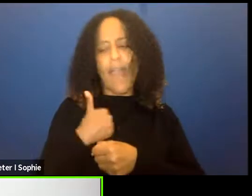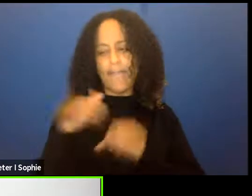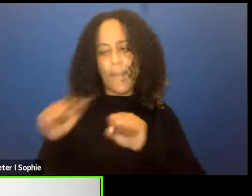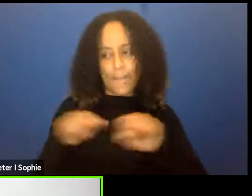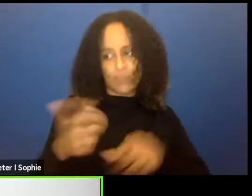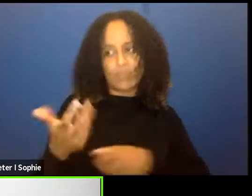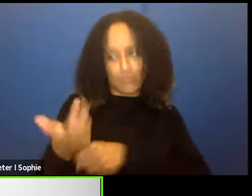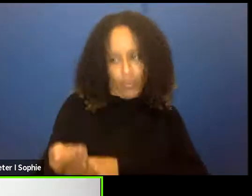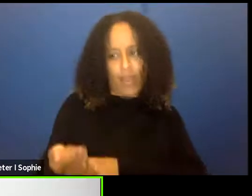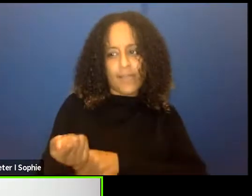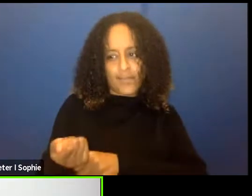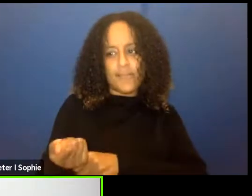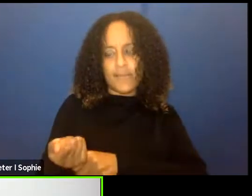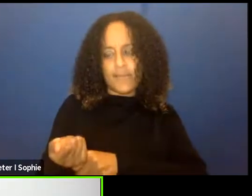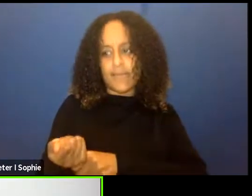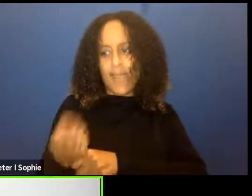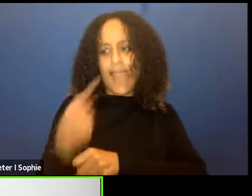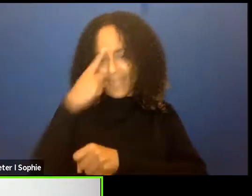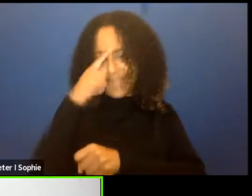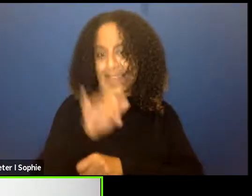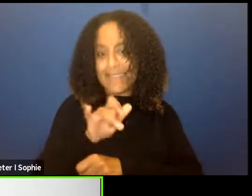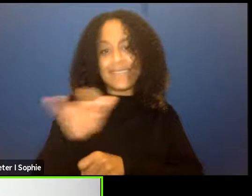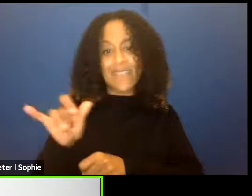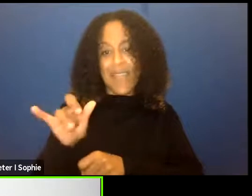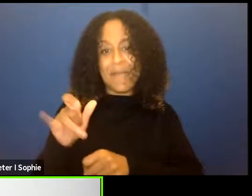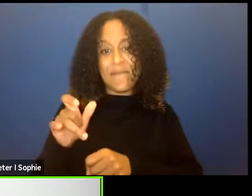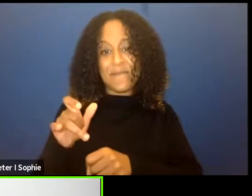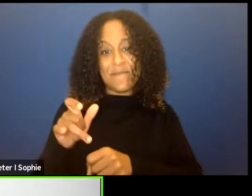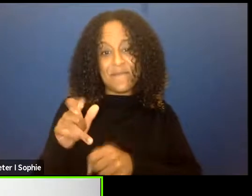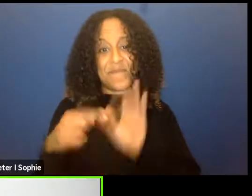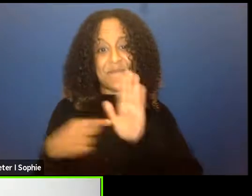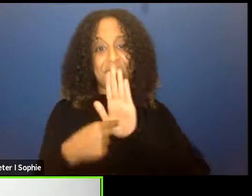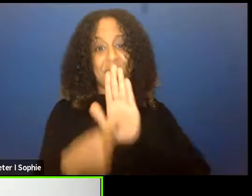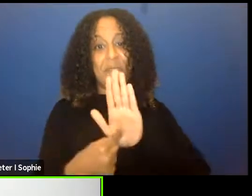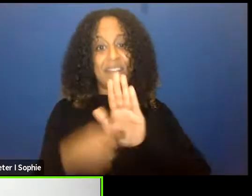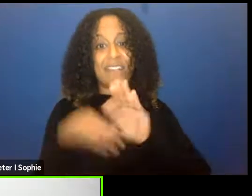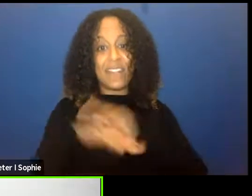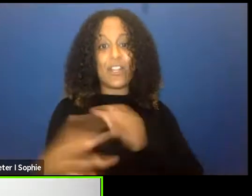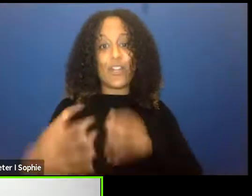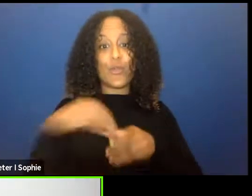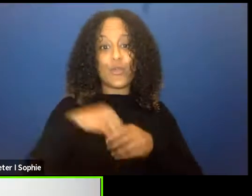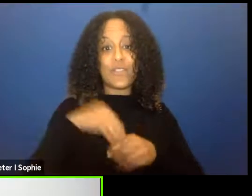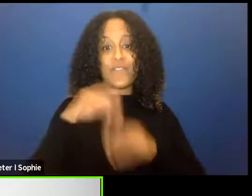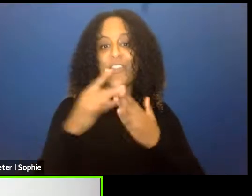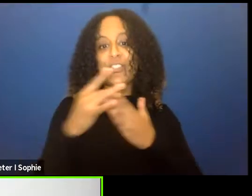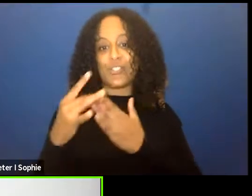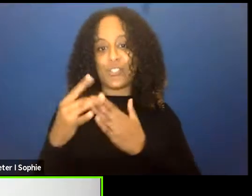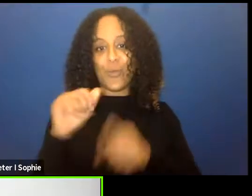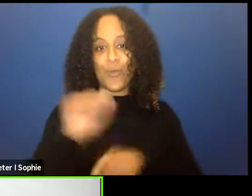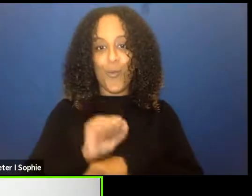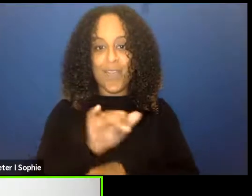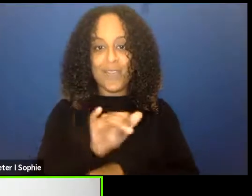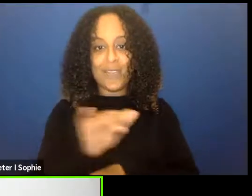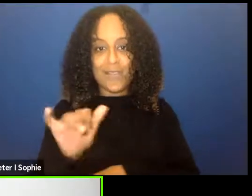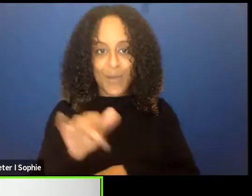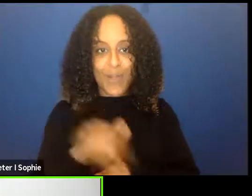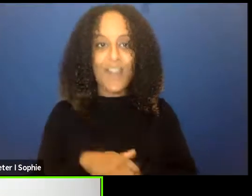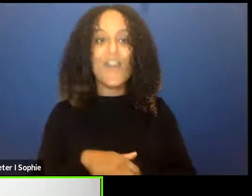them. And I think the same is come out in inclusive leadership work as well. And of